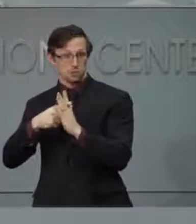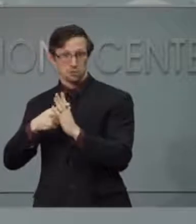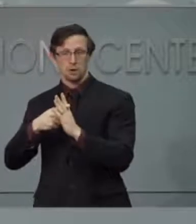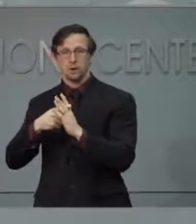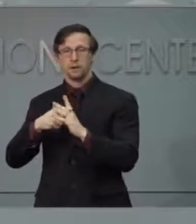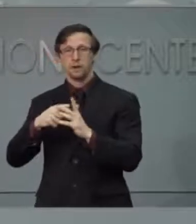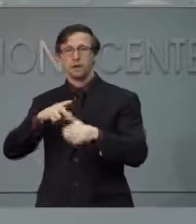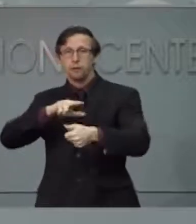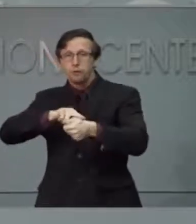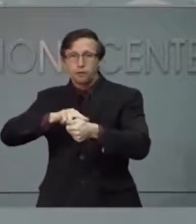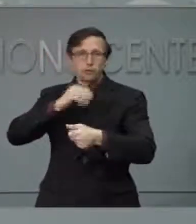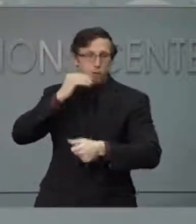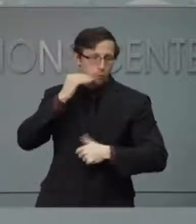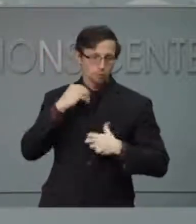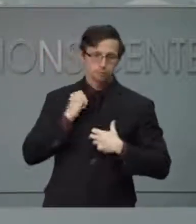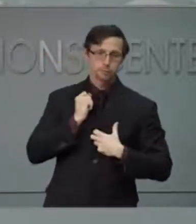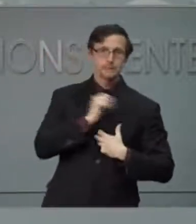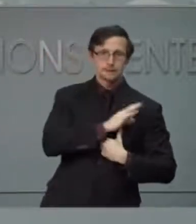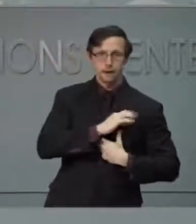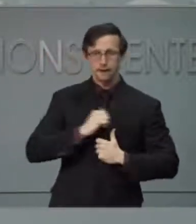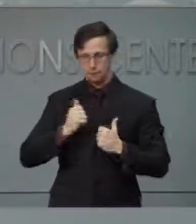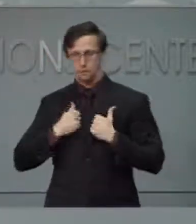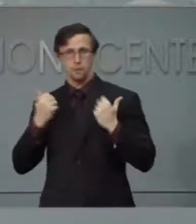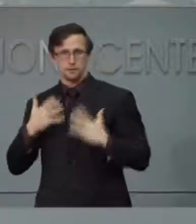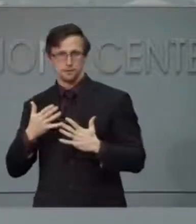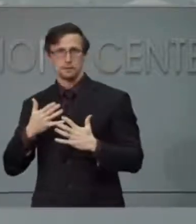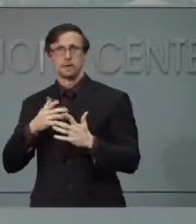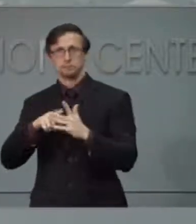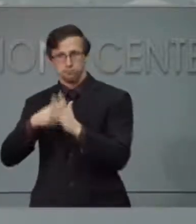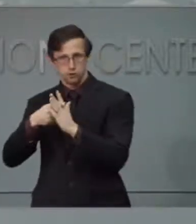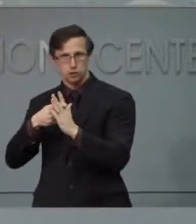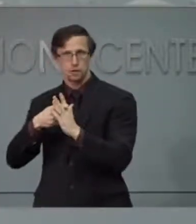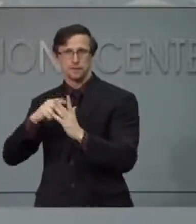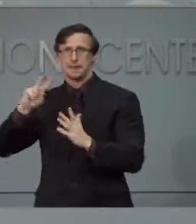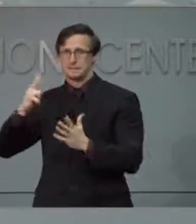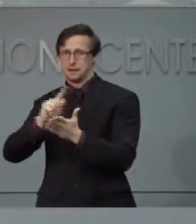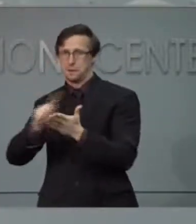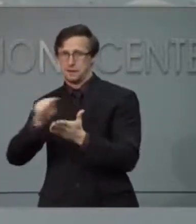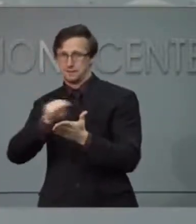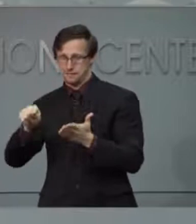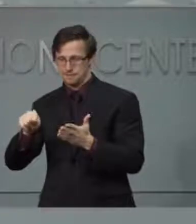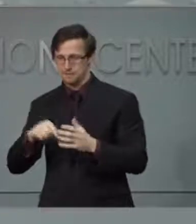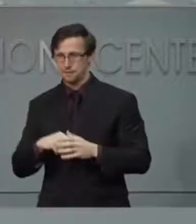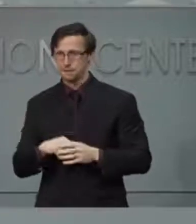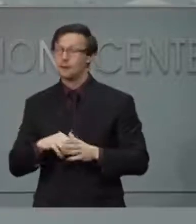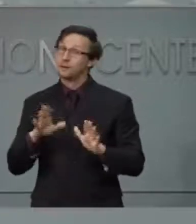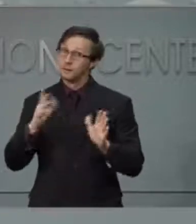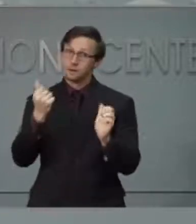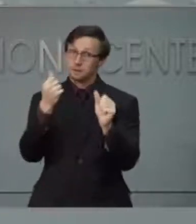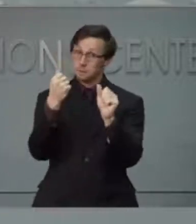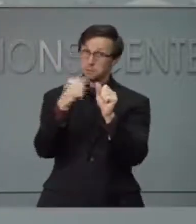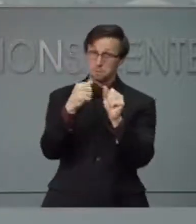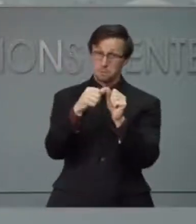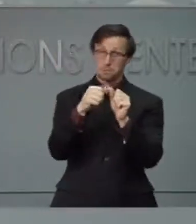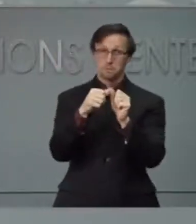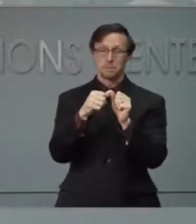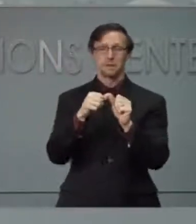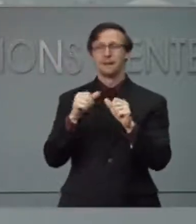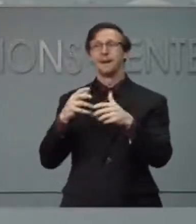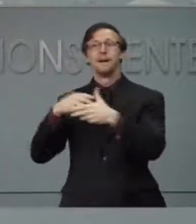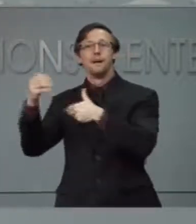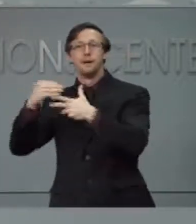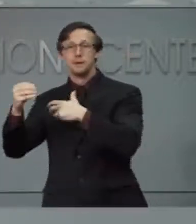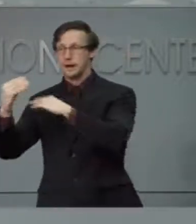care staff and residents as well. And again, we had a number of external